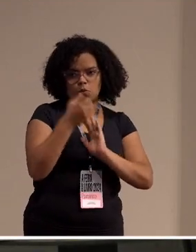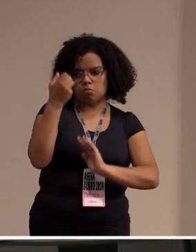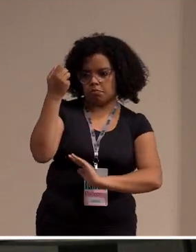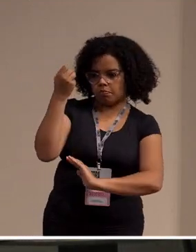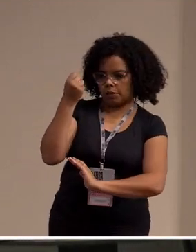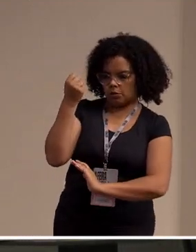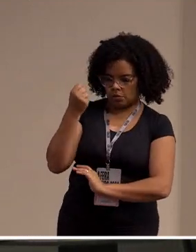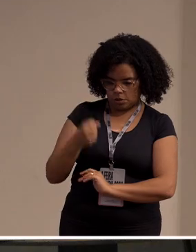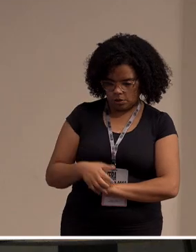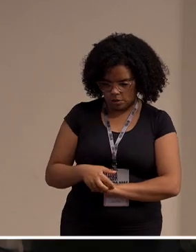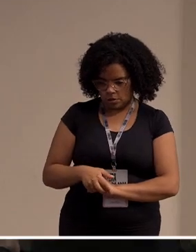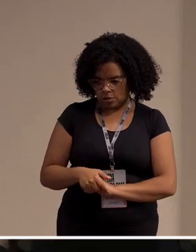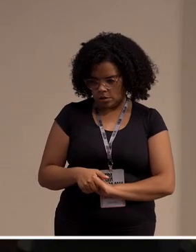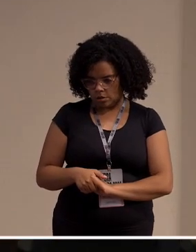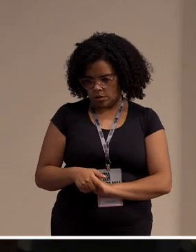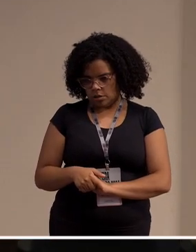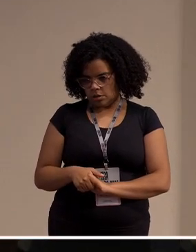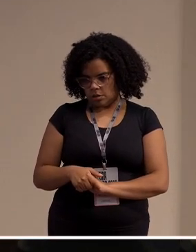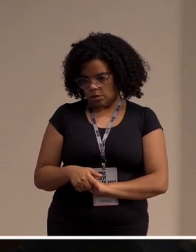brancas.